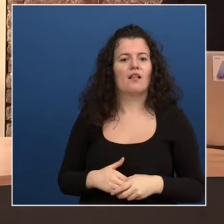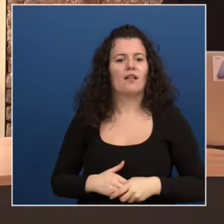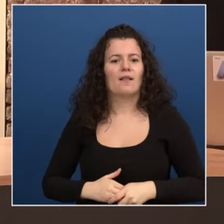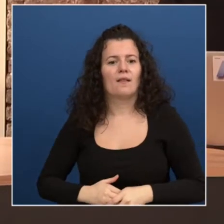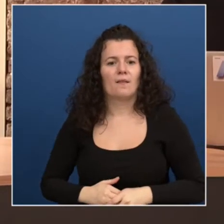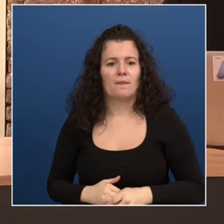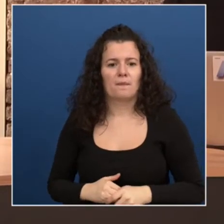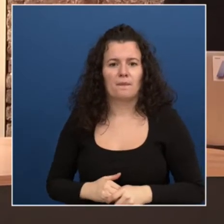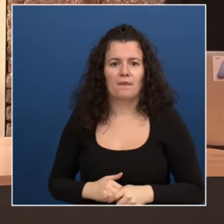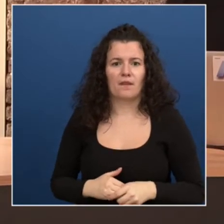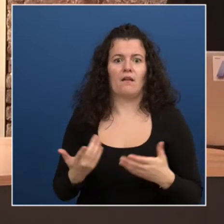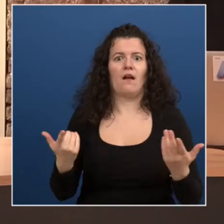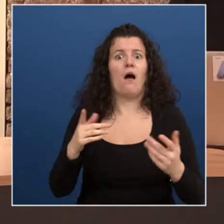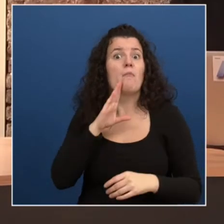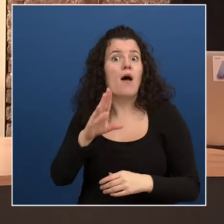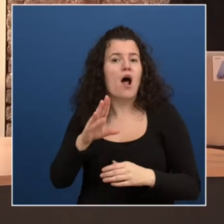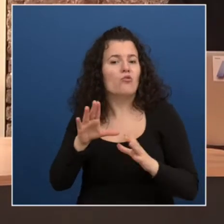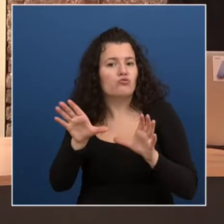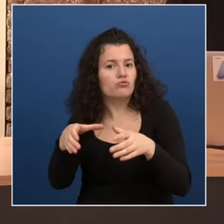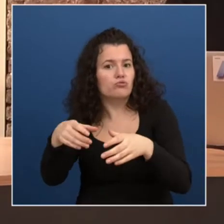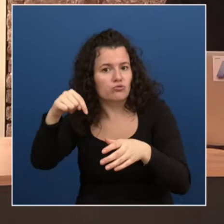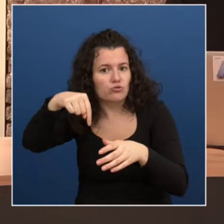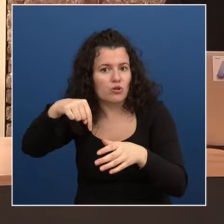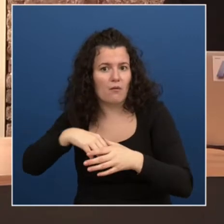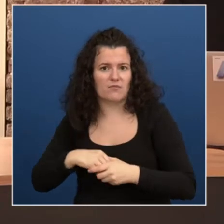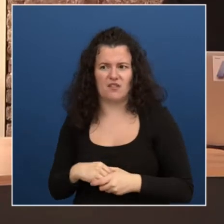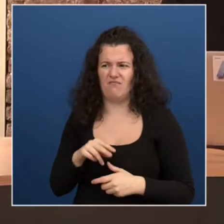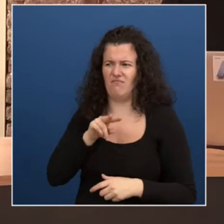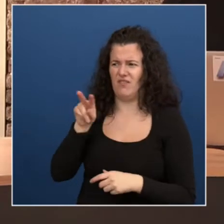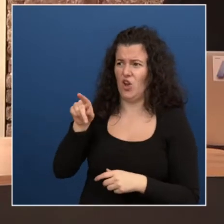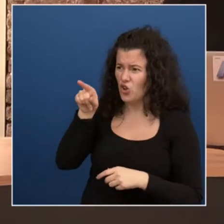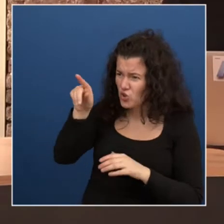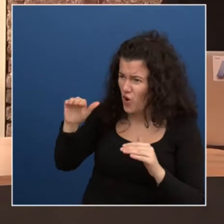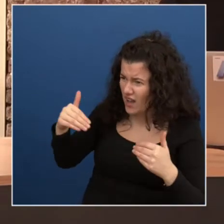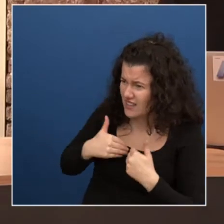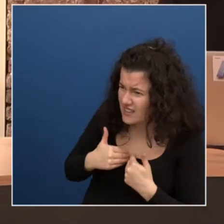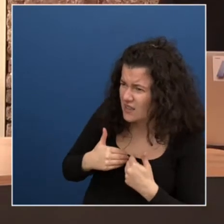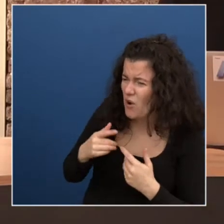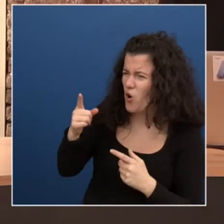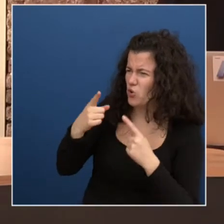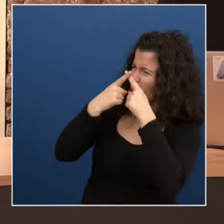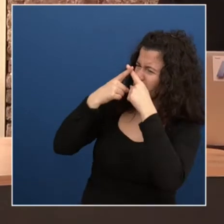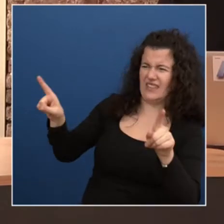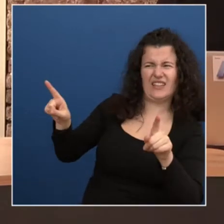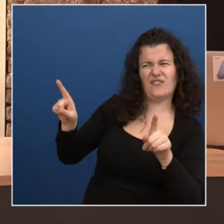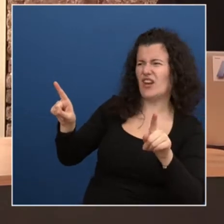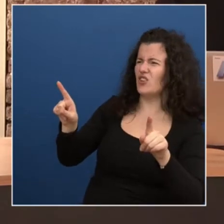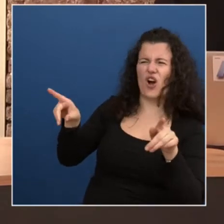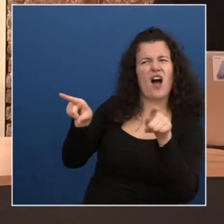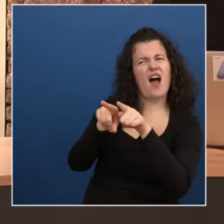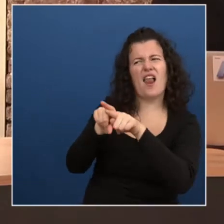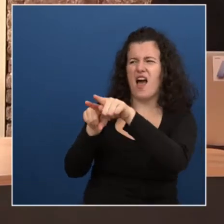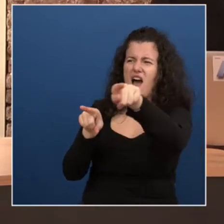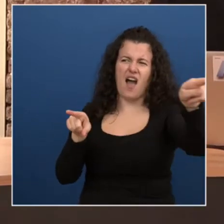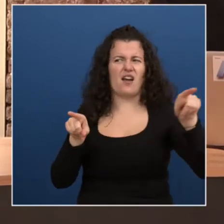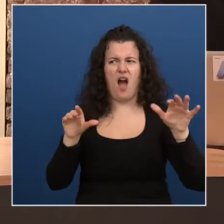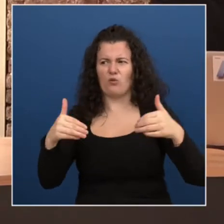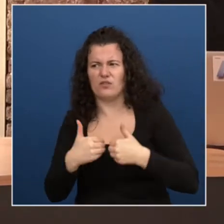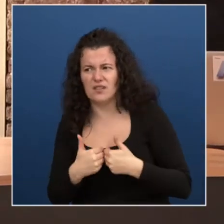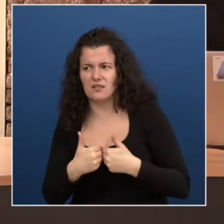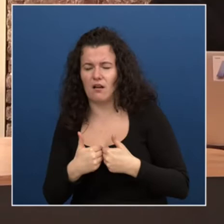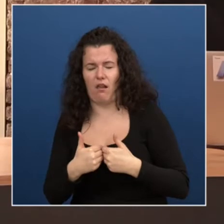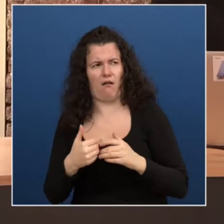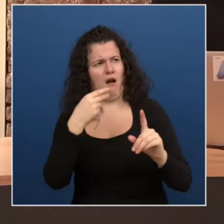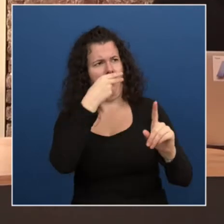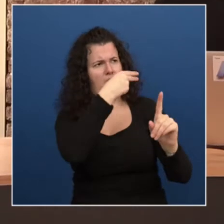say to me, oh, you are not really autistic, or you are atypical autistic. Okay, so we make labels of labels to misuse